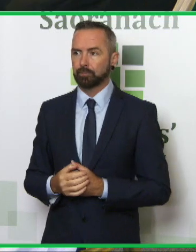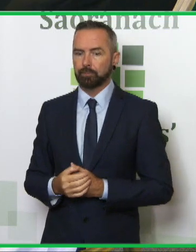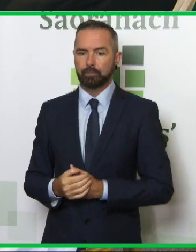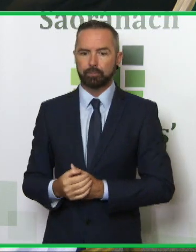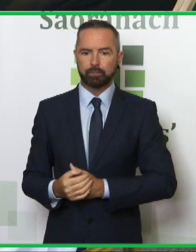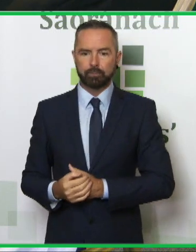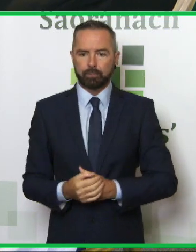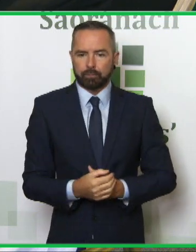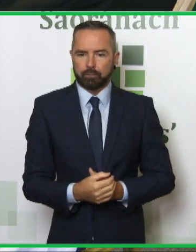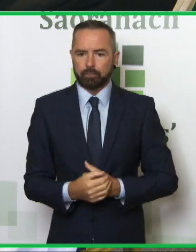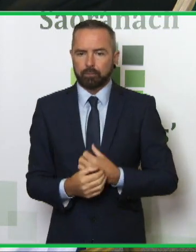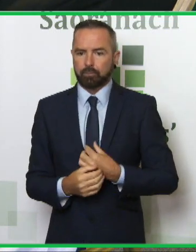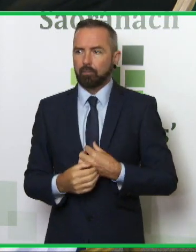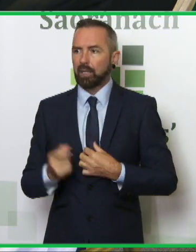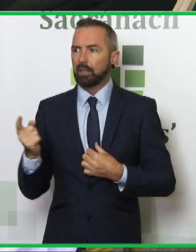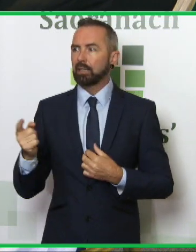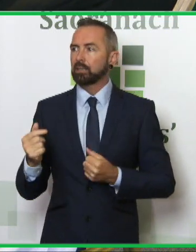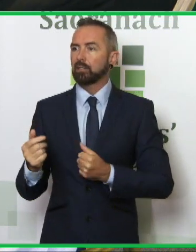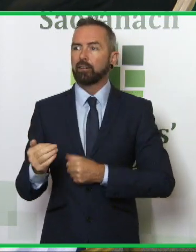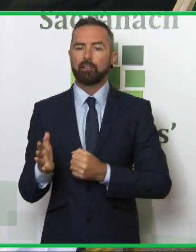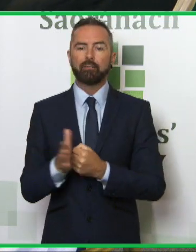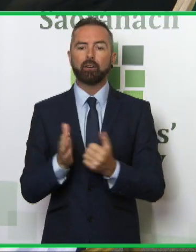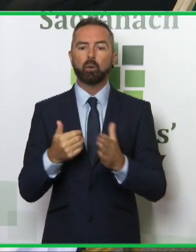act as observers, scrutineers throughout the process during the